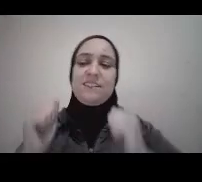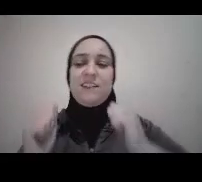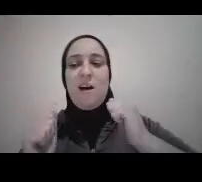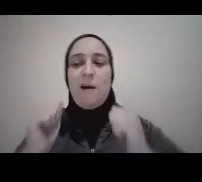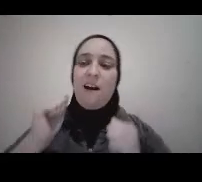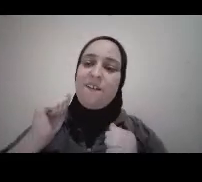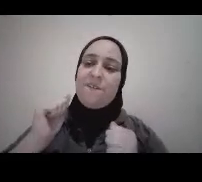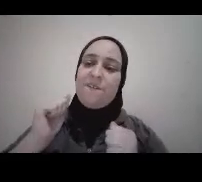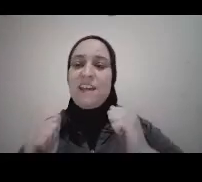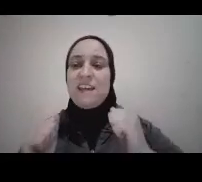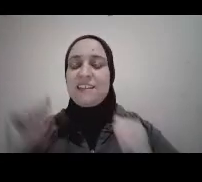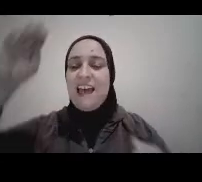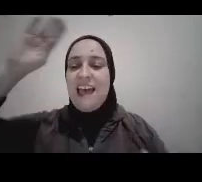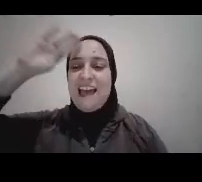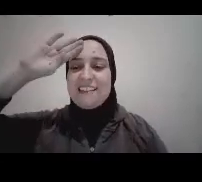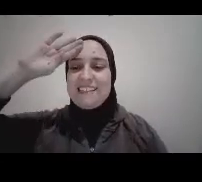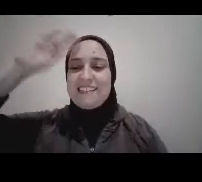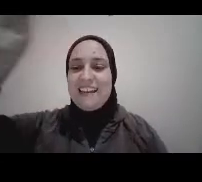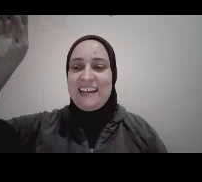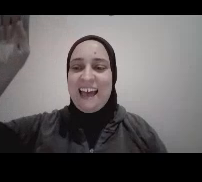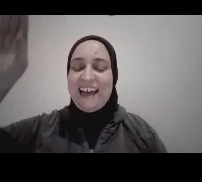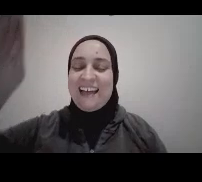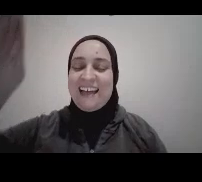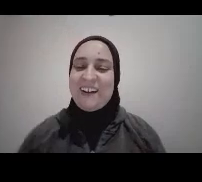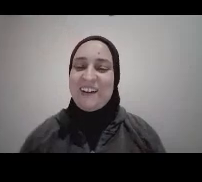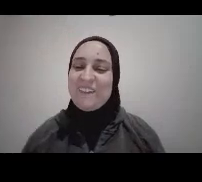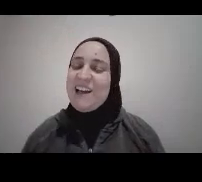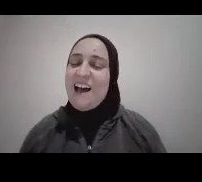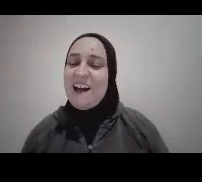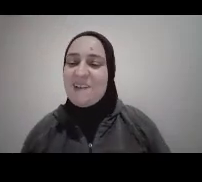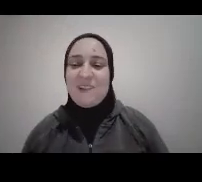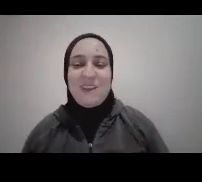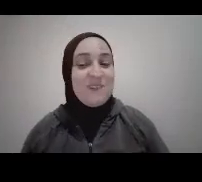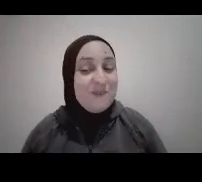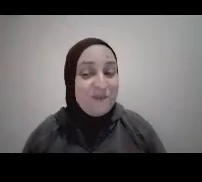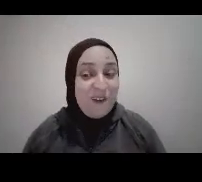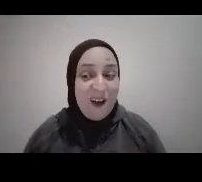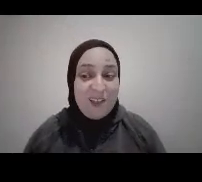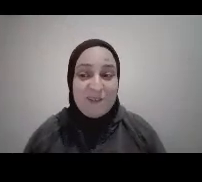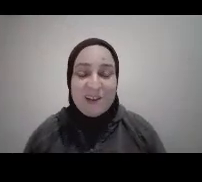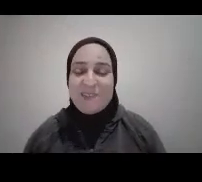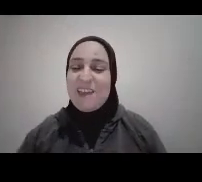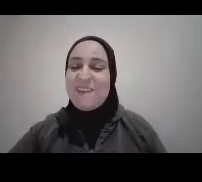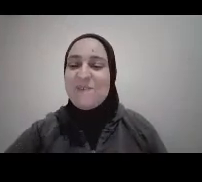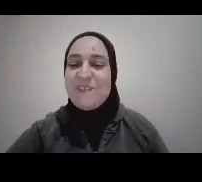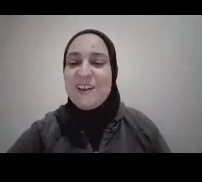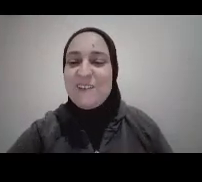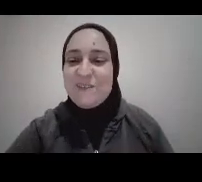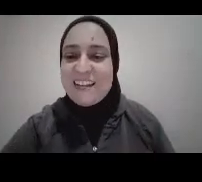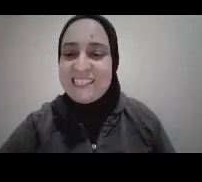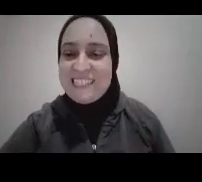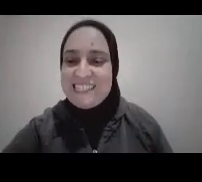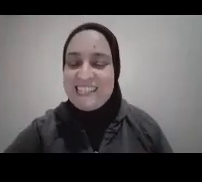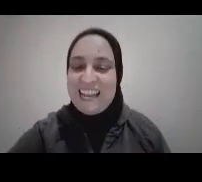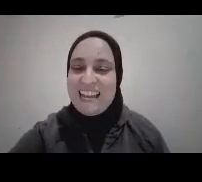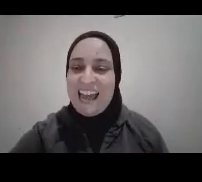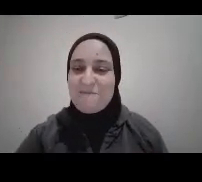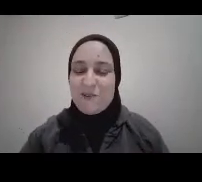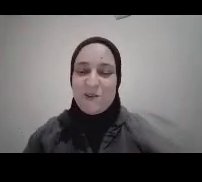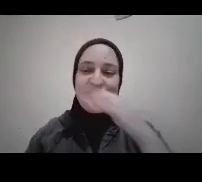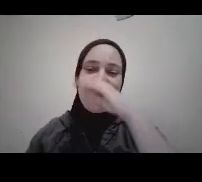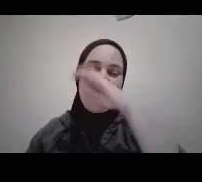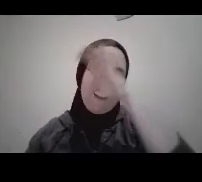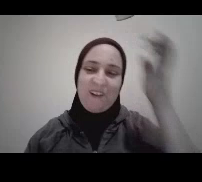to stomp our feet and sing hello. But you can follow with me. Feel free to sing